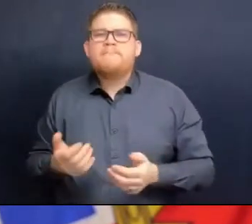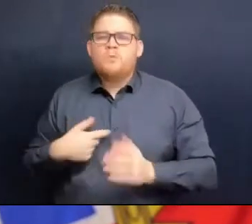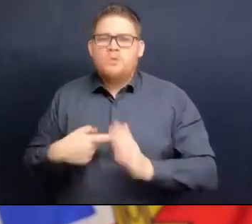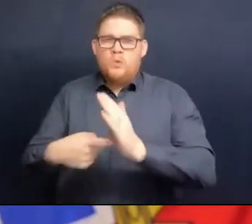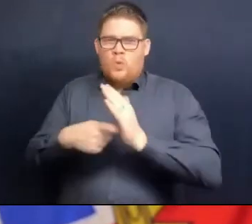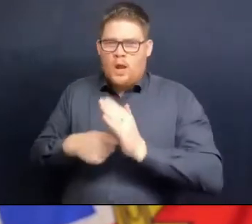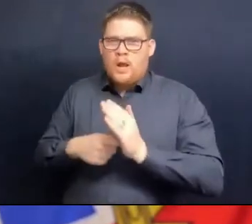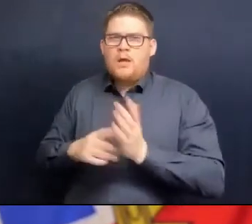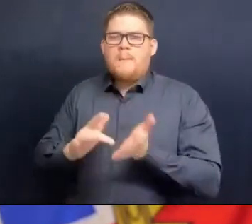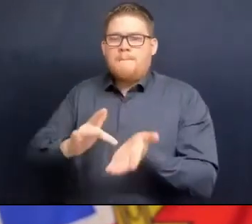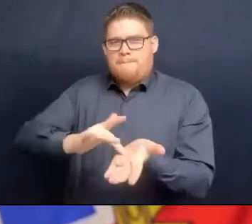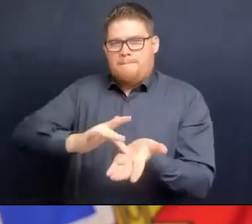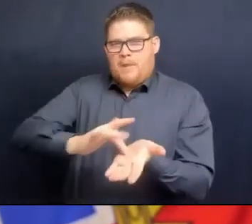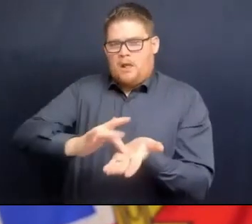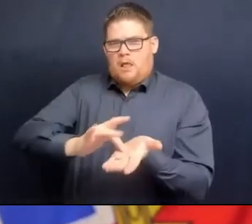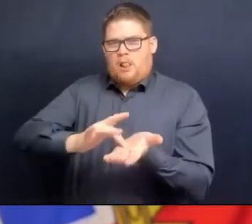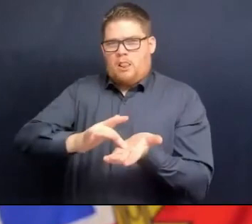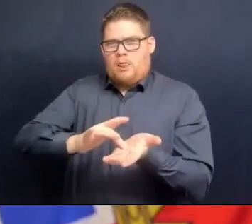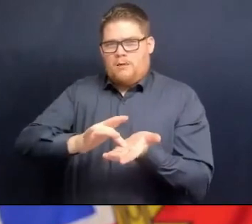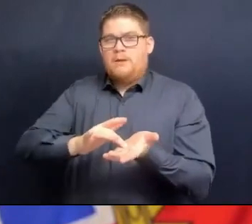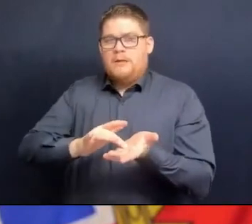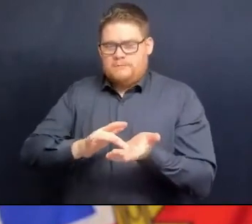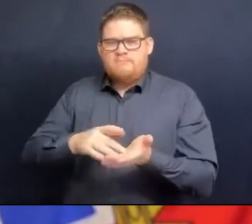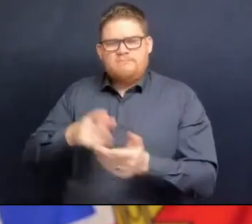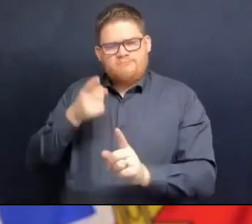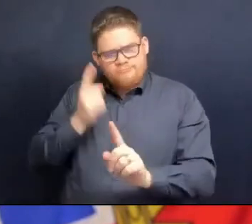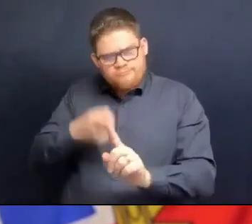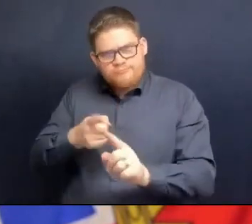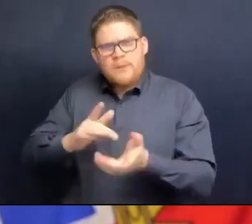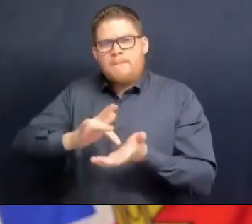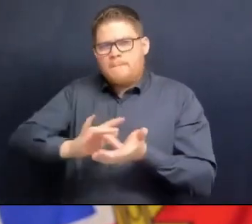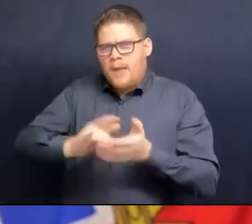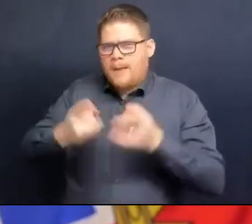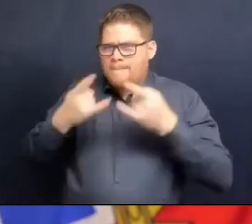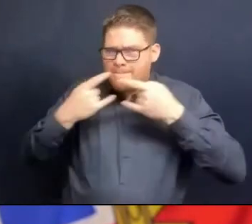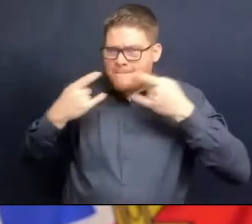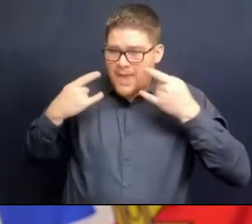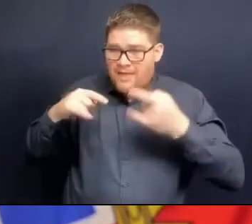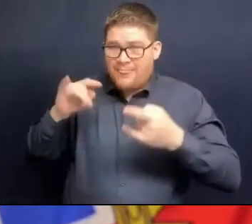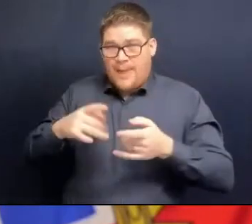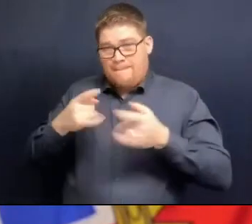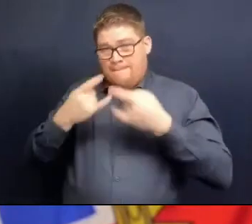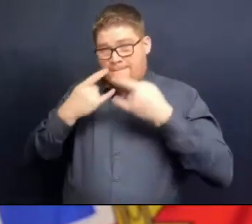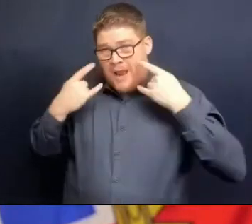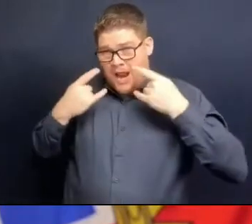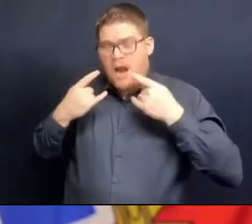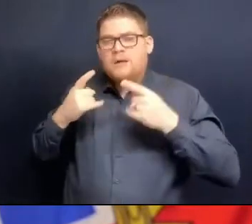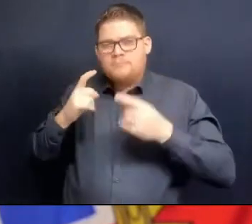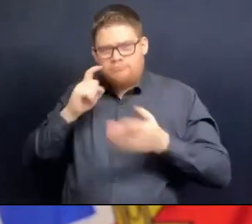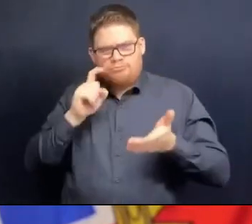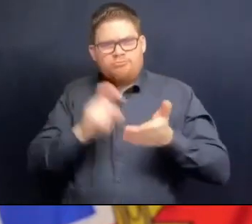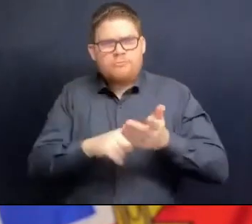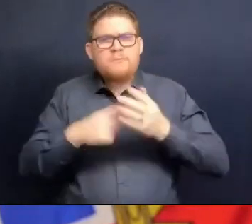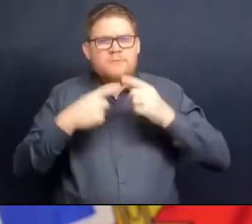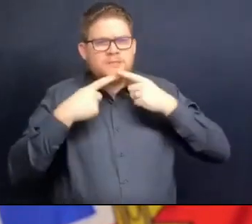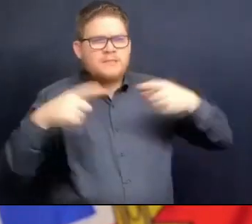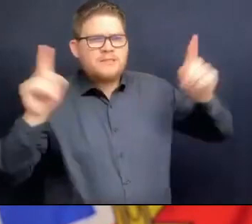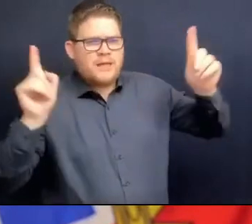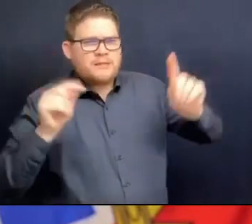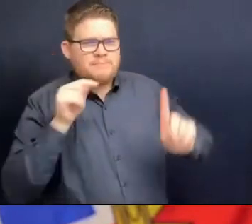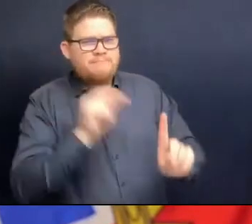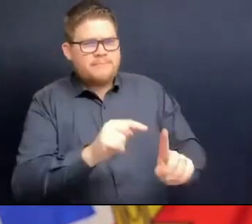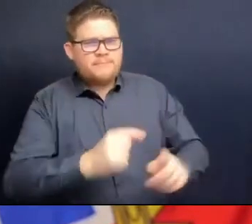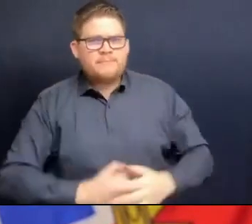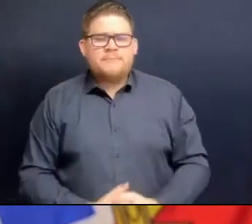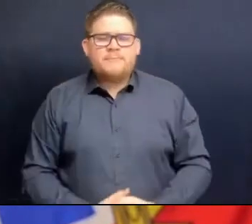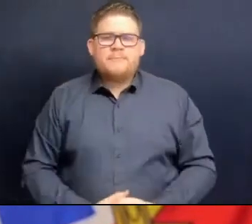new medical masks that are very effective, along with the other measures that are in place in healthcare